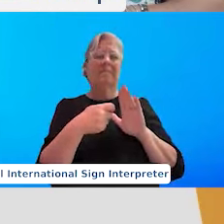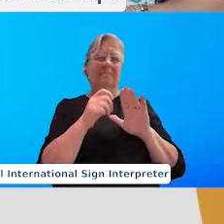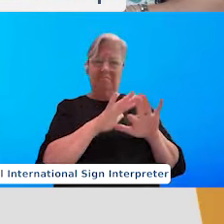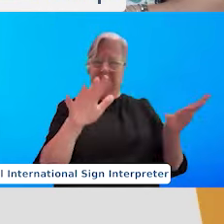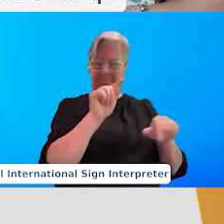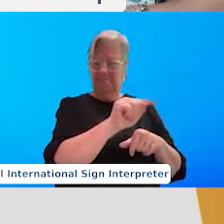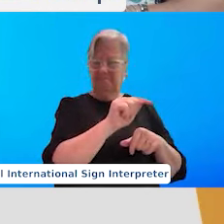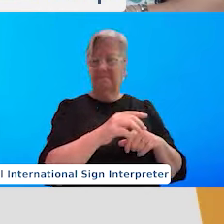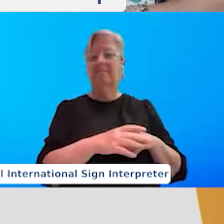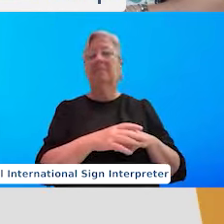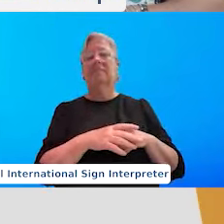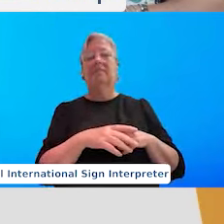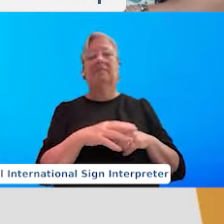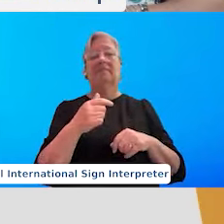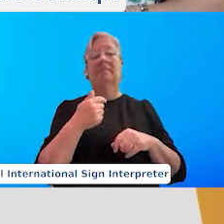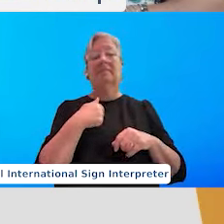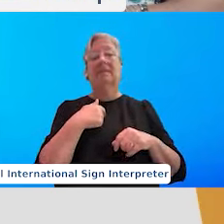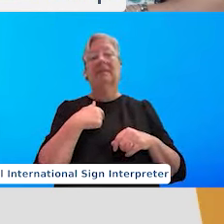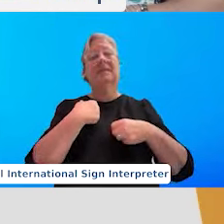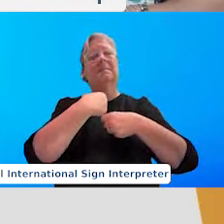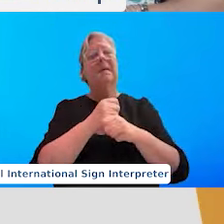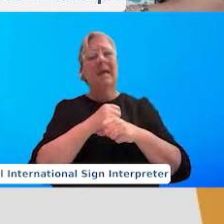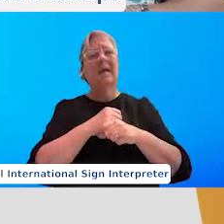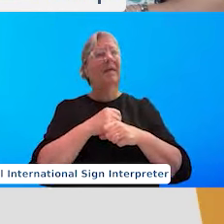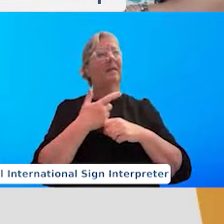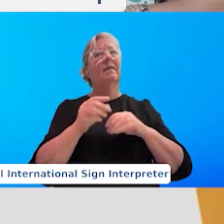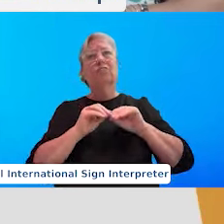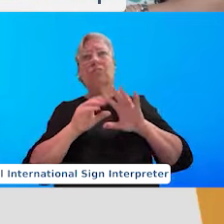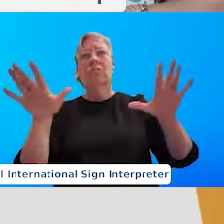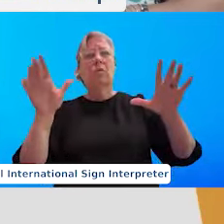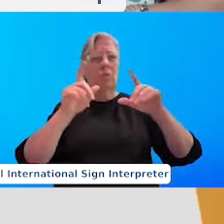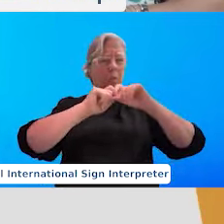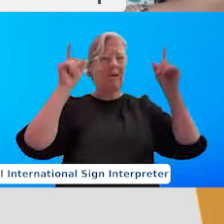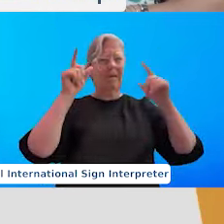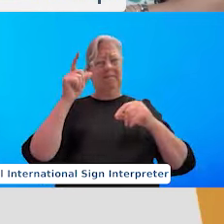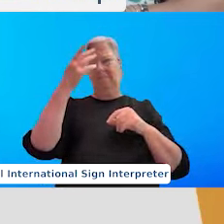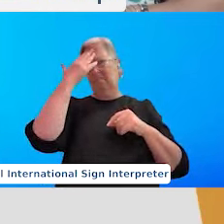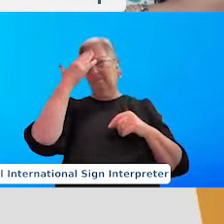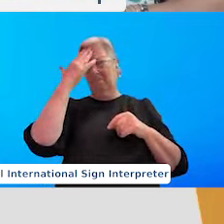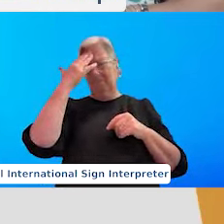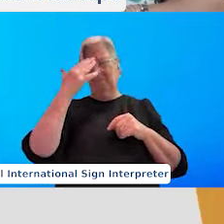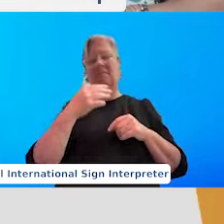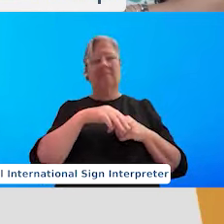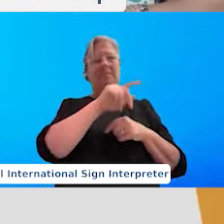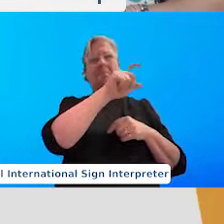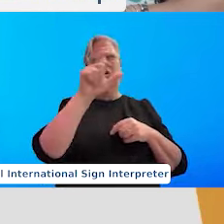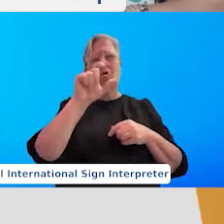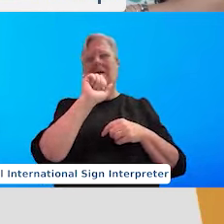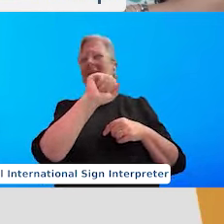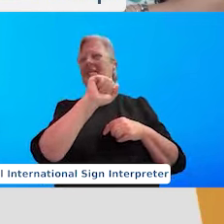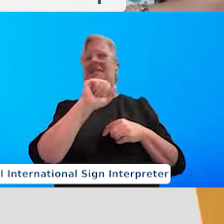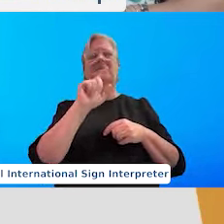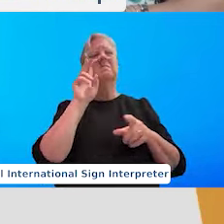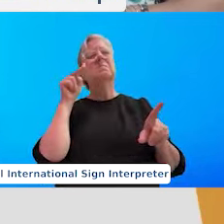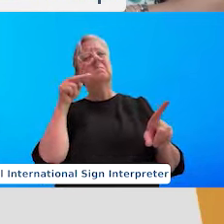us at the highest governing level, both to provide advice and to monitor progress